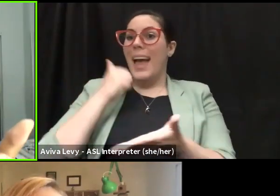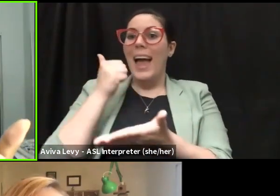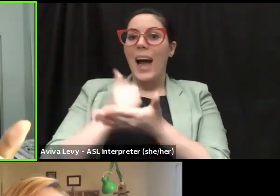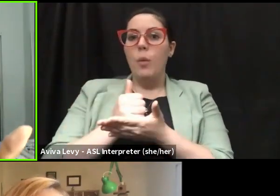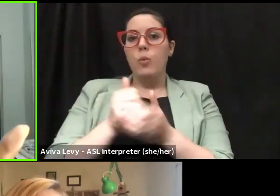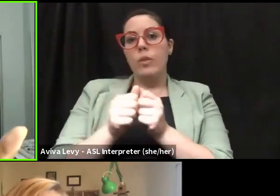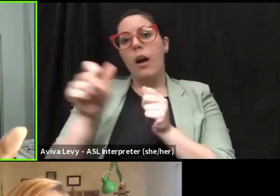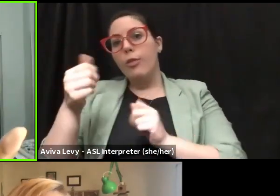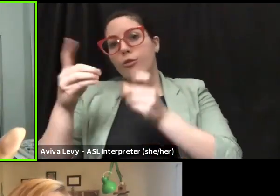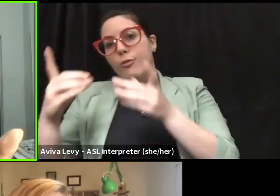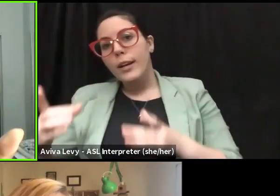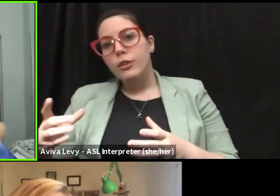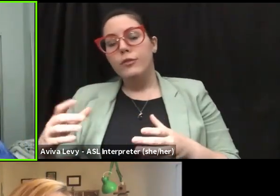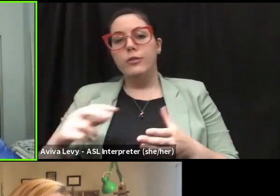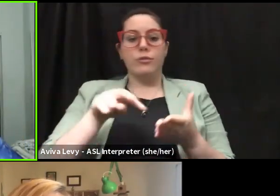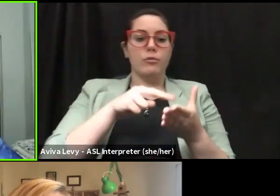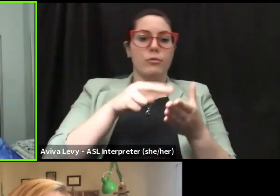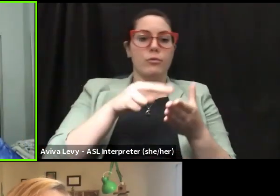and choreographers?